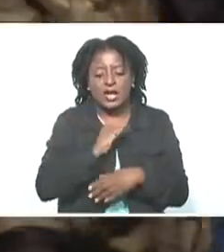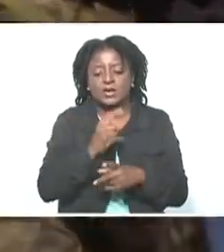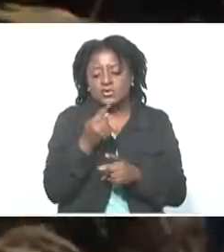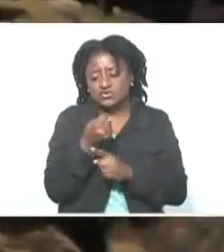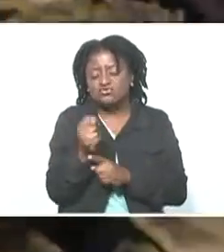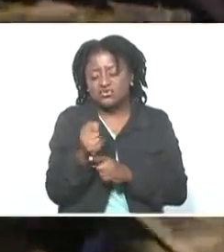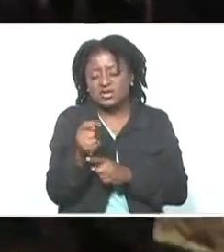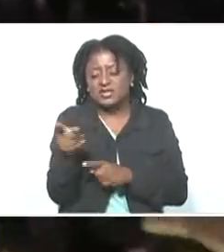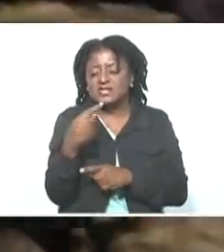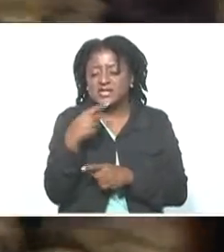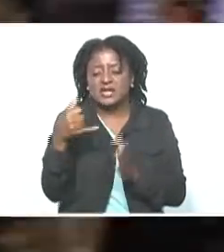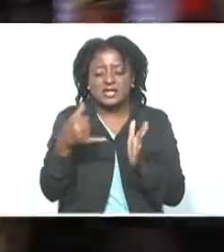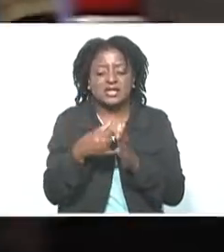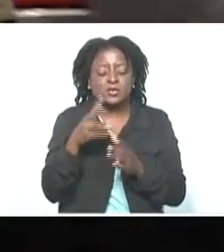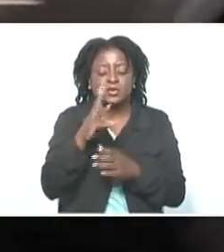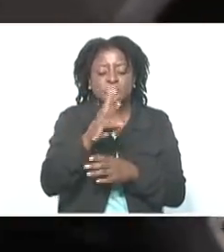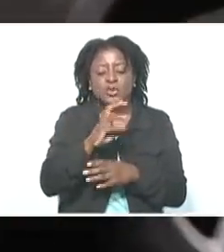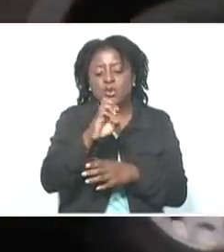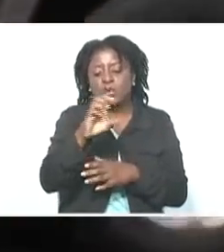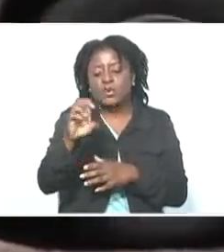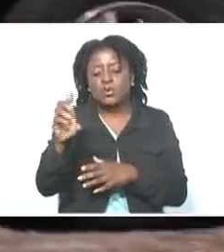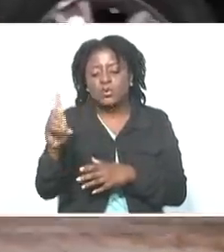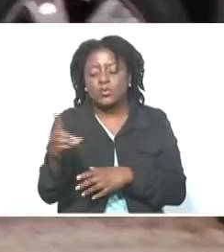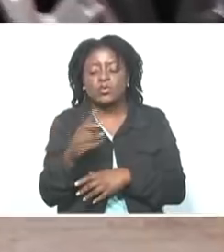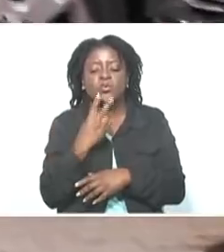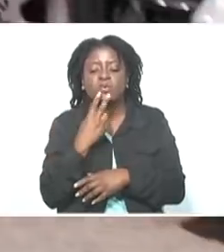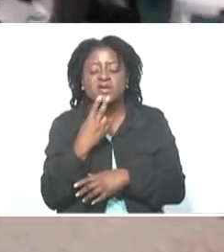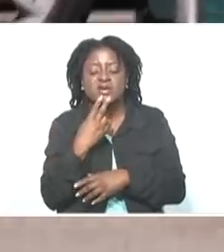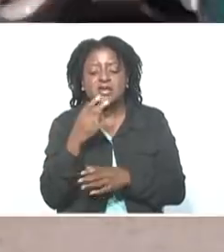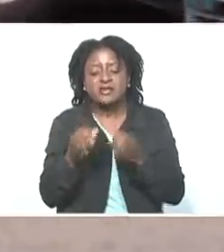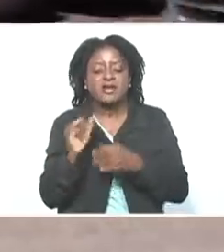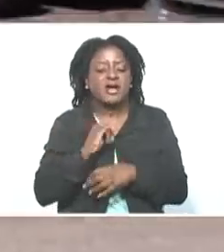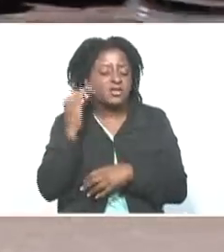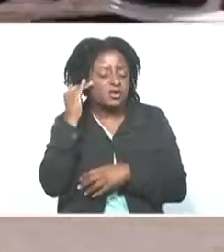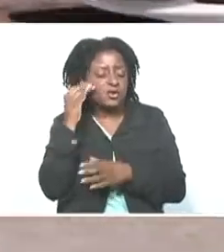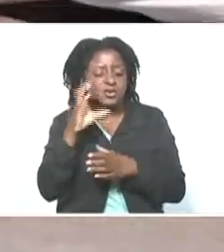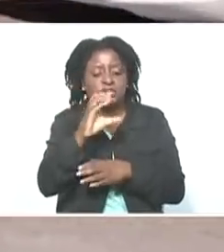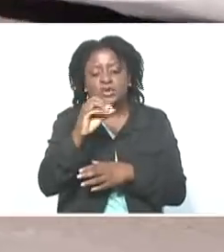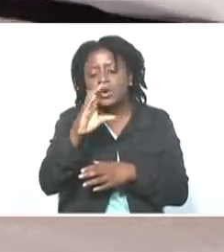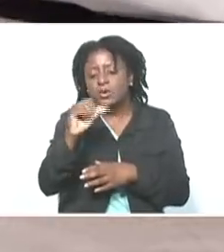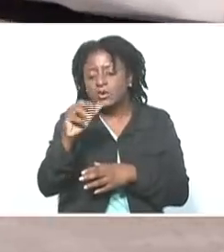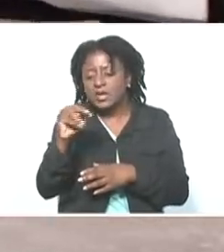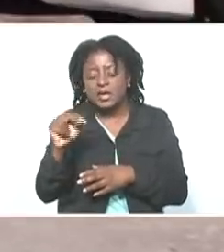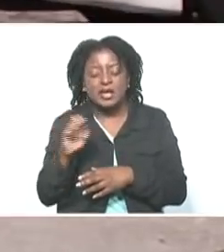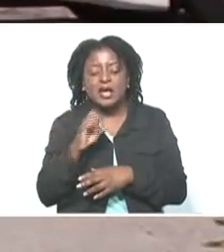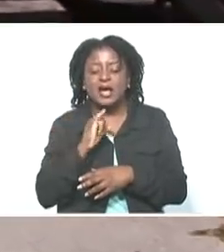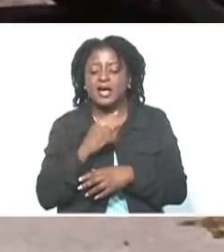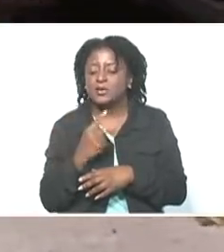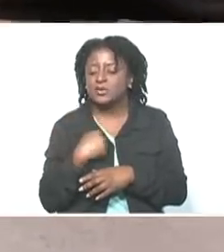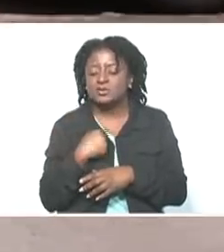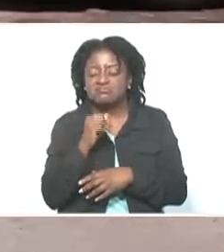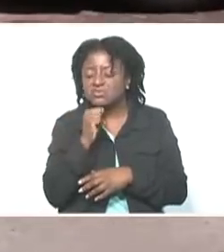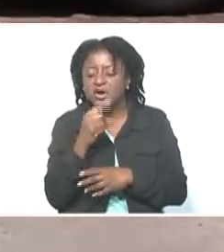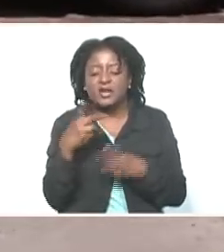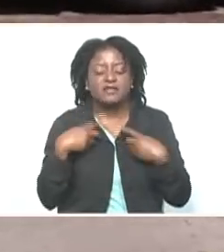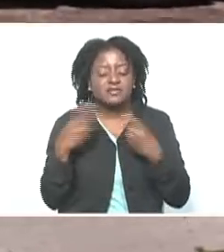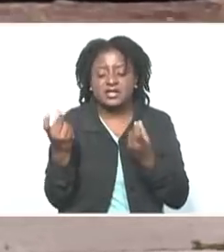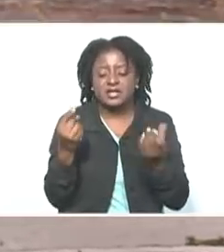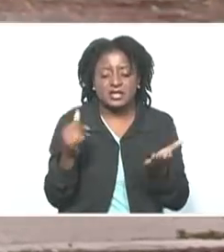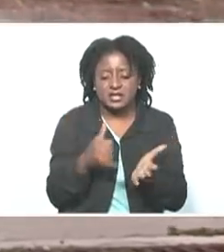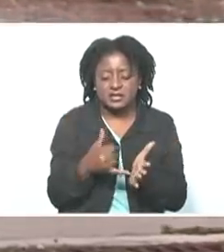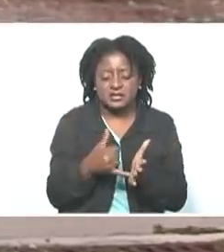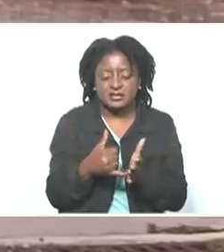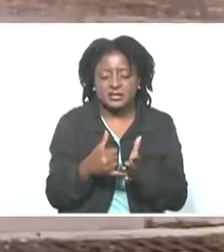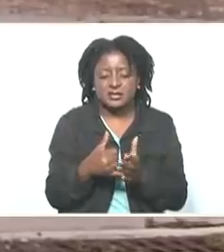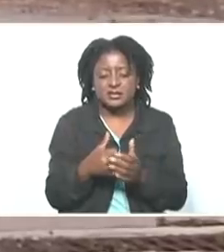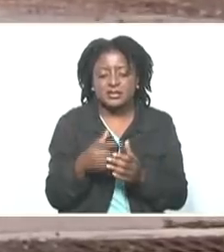was weed. If I knew it was cocaine, I would not have done it." Langhorne told the court that he operated a car wash and was the father of a 9-year-old. He